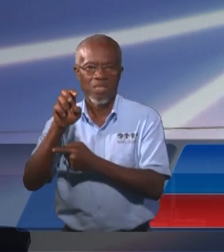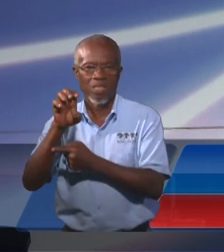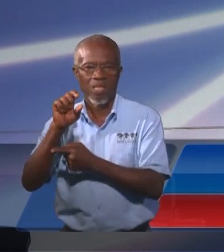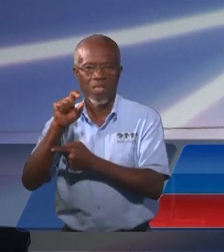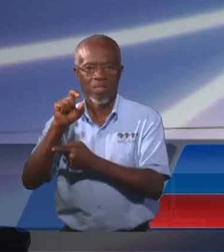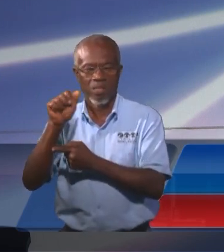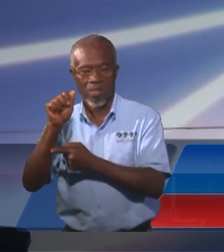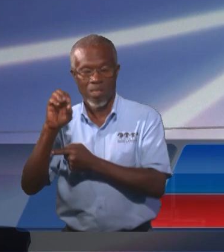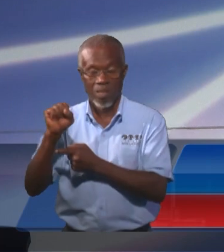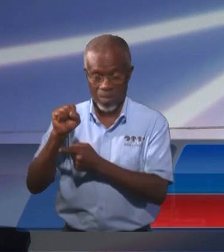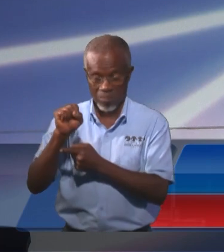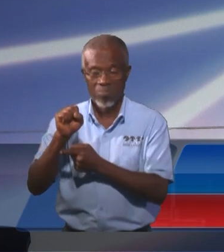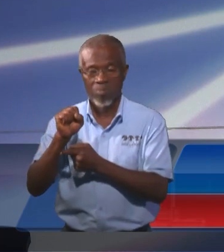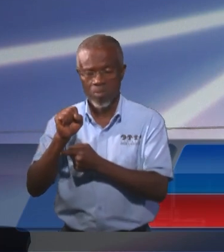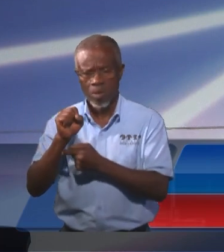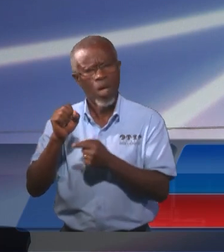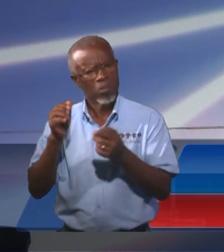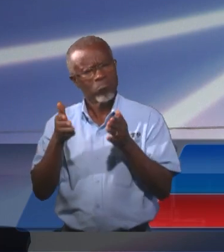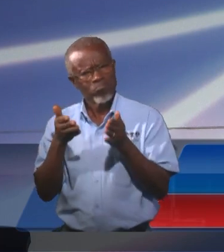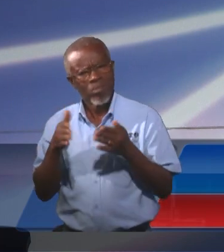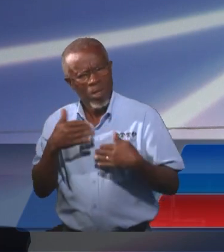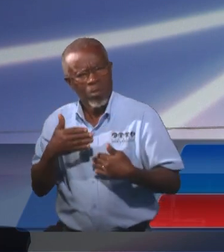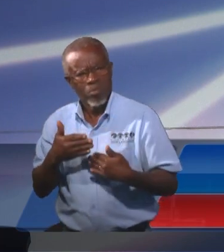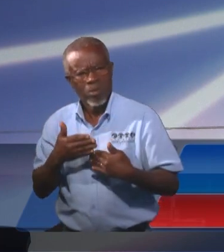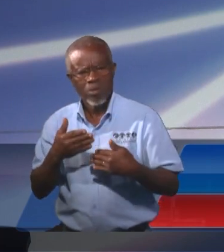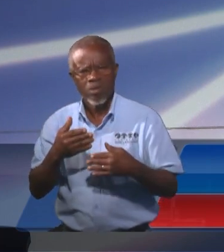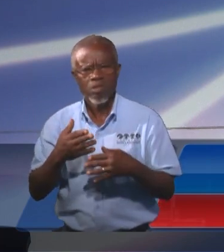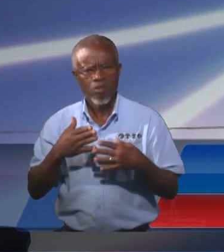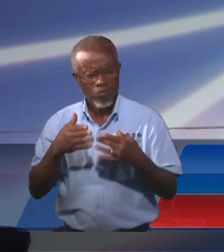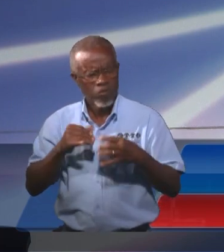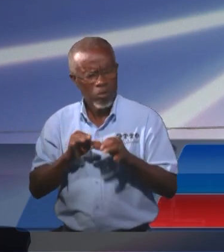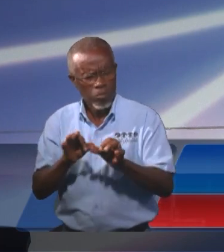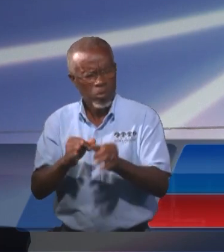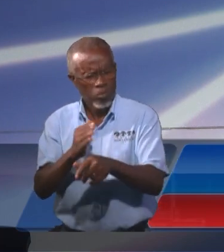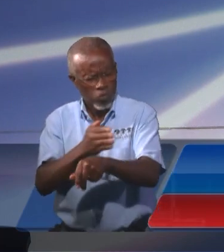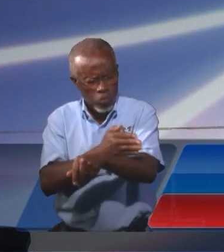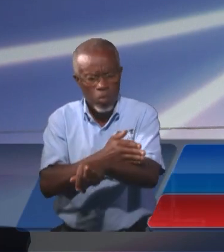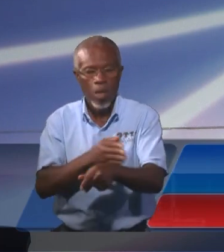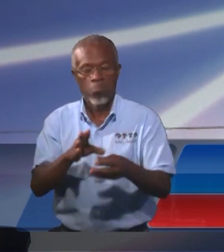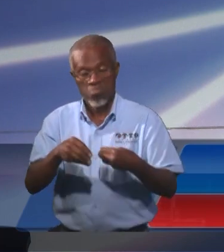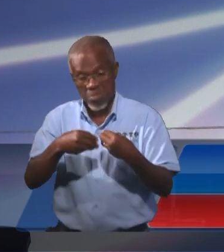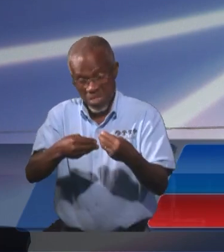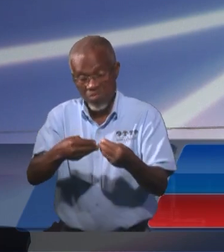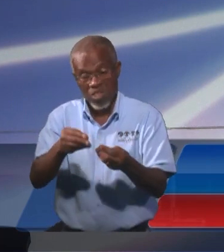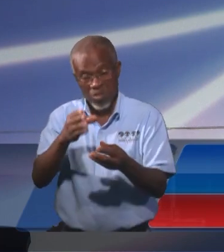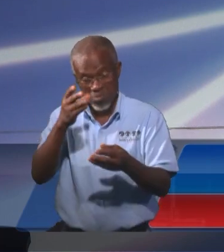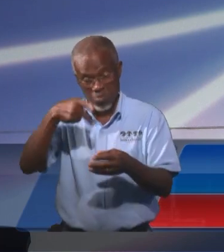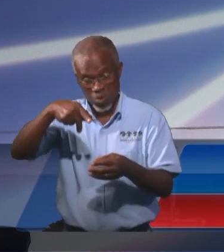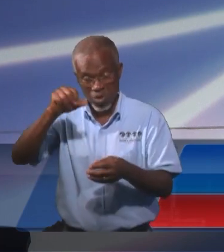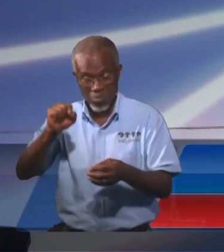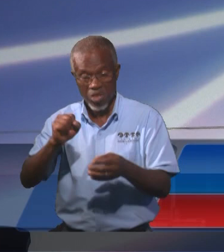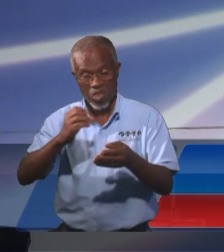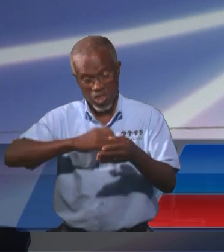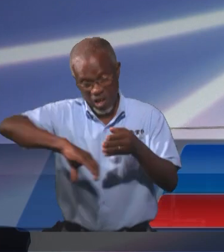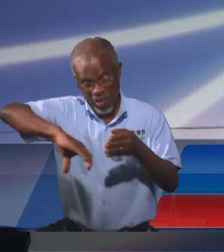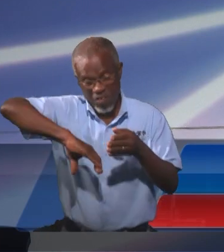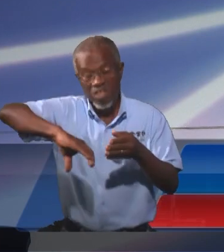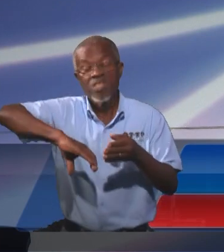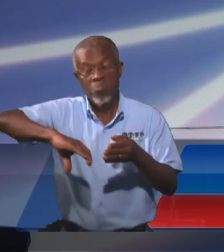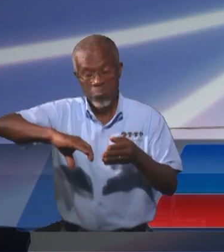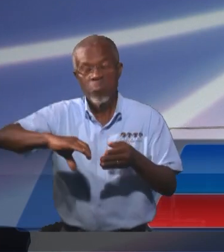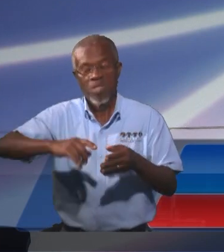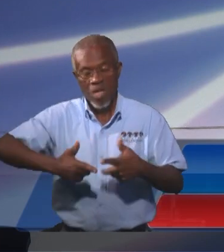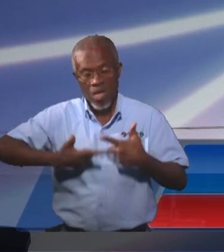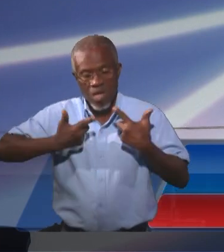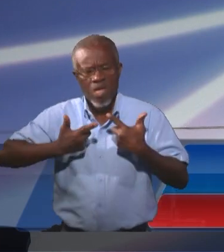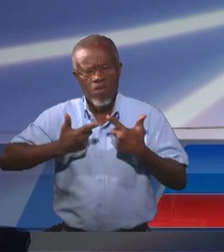on achieving excellence throughout his academic journey, shares his passion to give back to his community in Charford, Port of Spain, and impart his